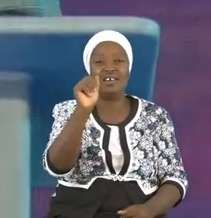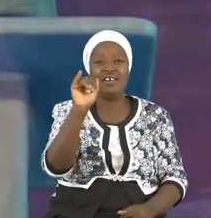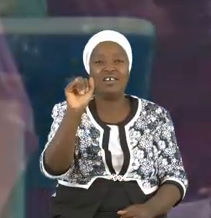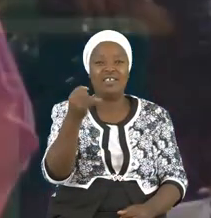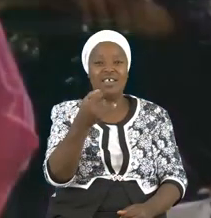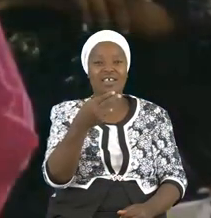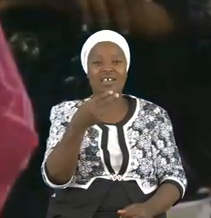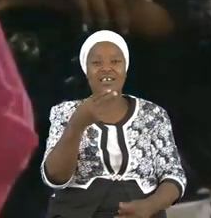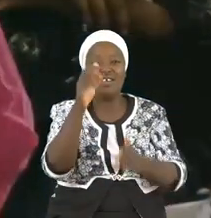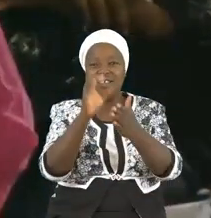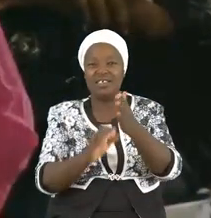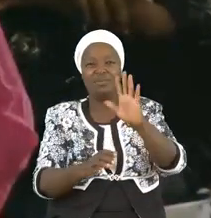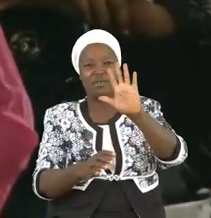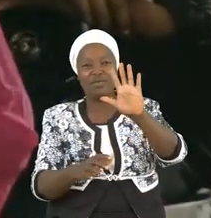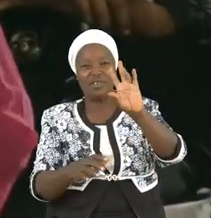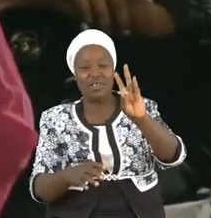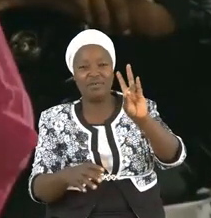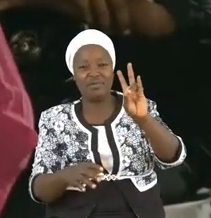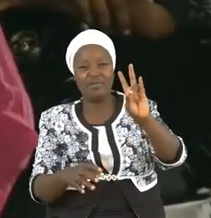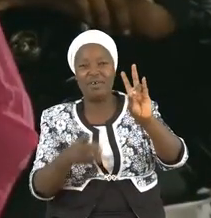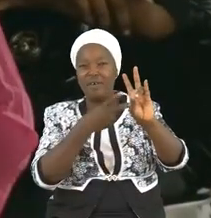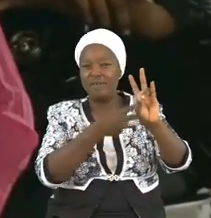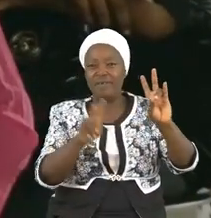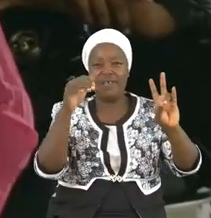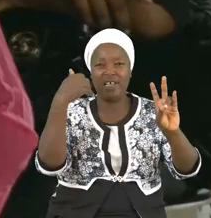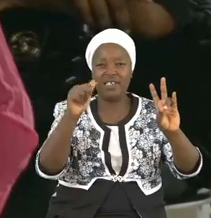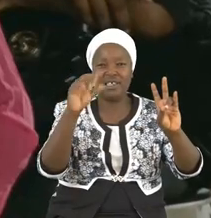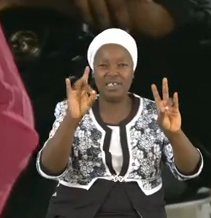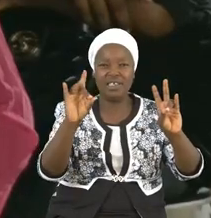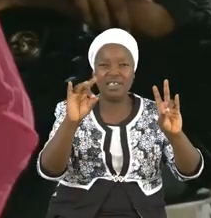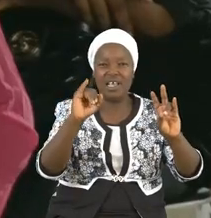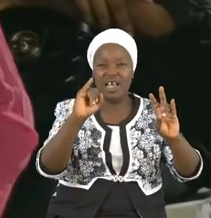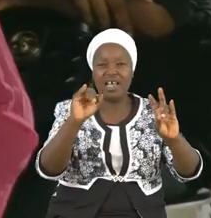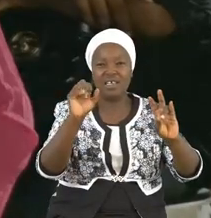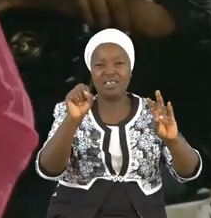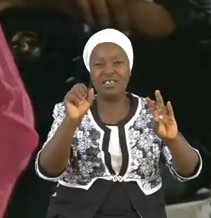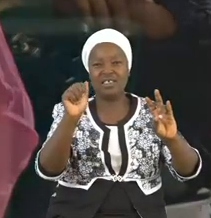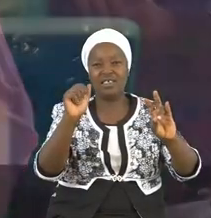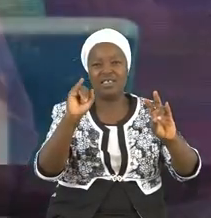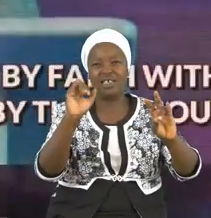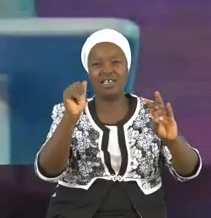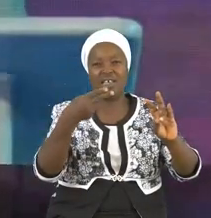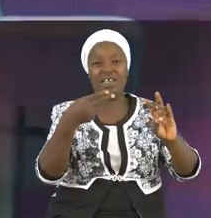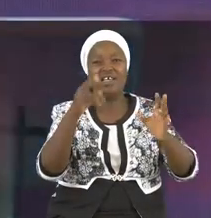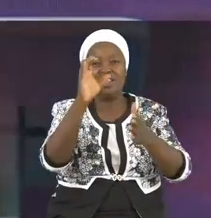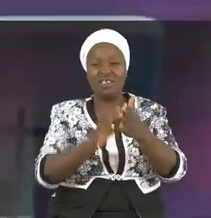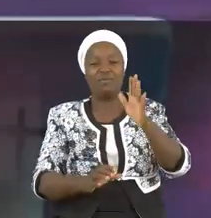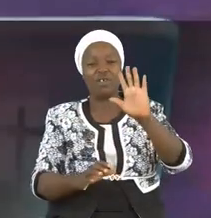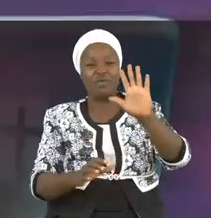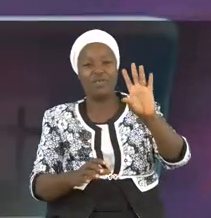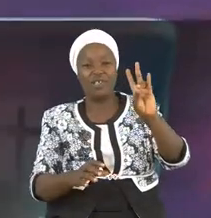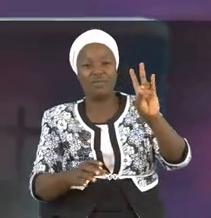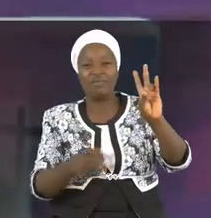I'm reading from verse 18. Isaiah chapter 57, we're reading from